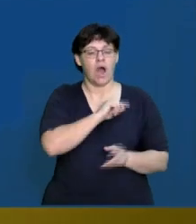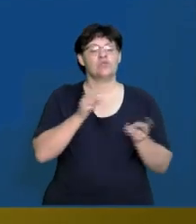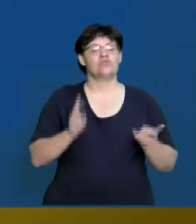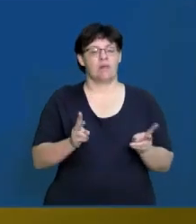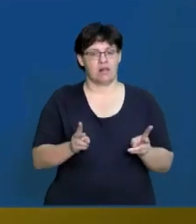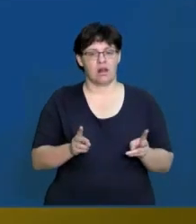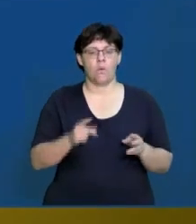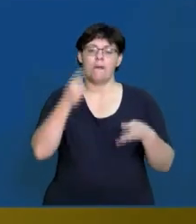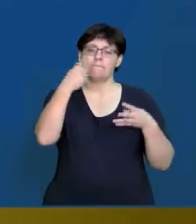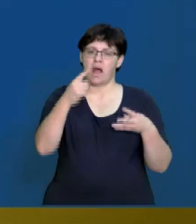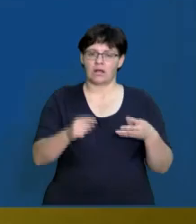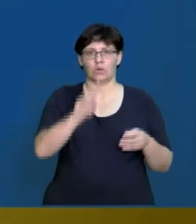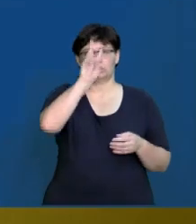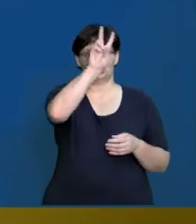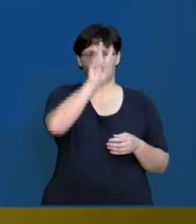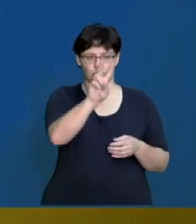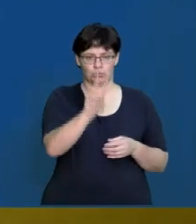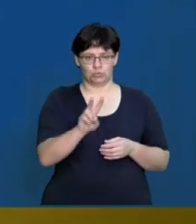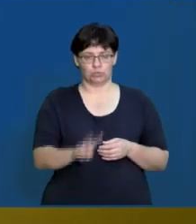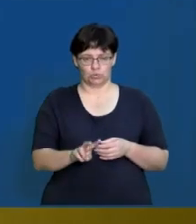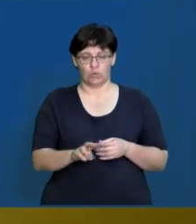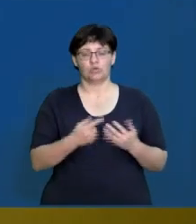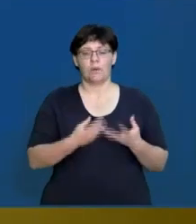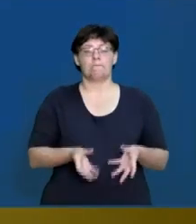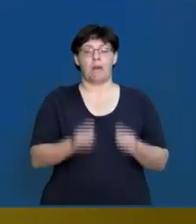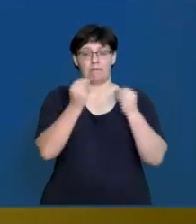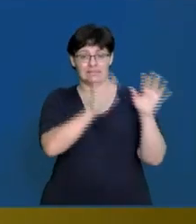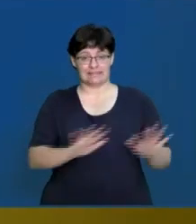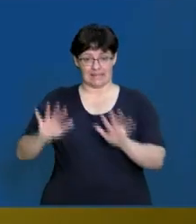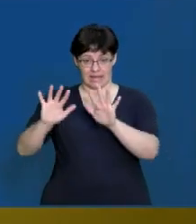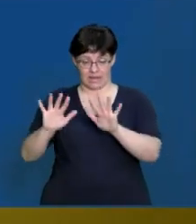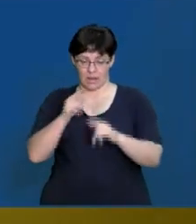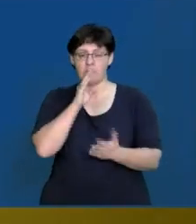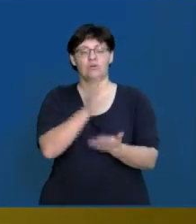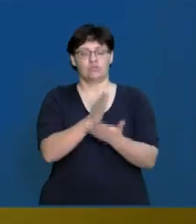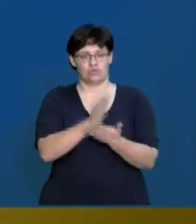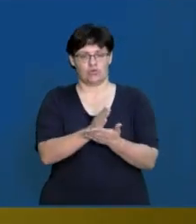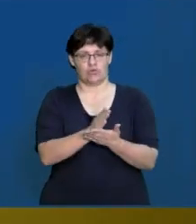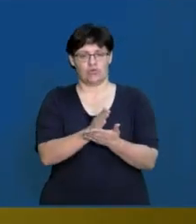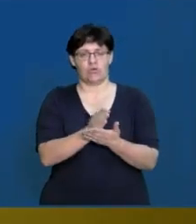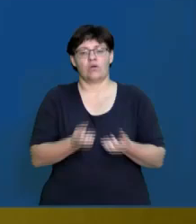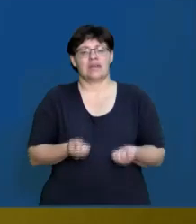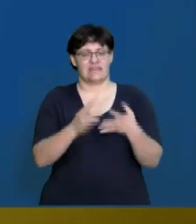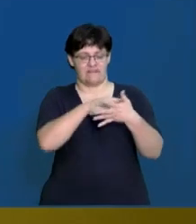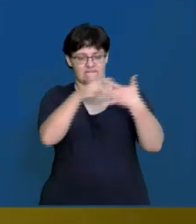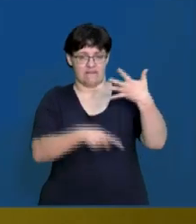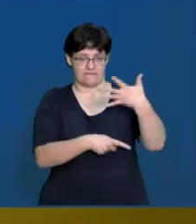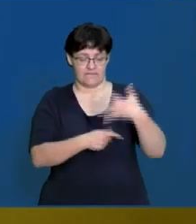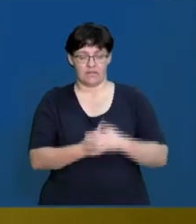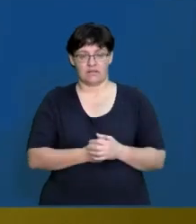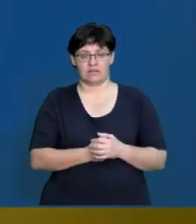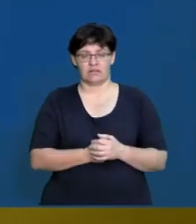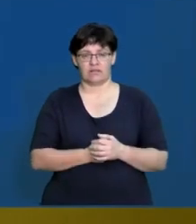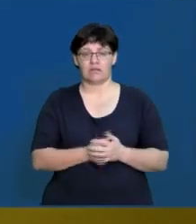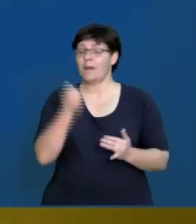have. Because normally we mark at least 2 marks per point. So to get the 10, make sure you give the